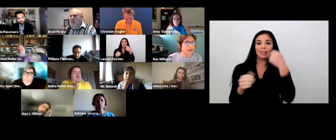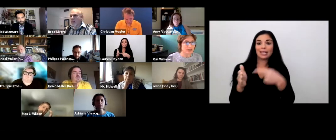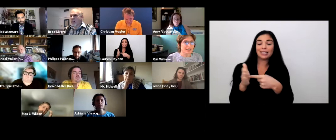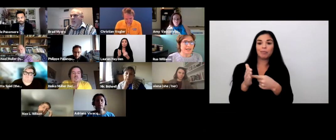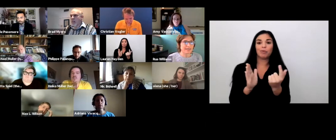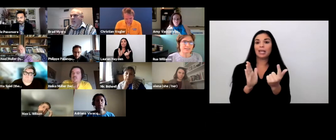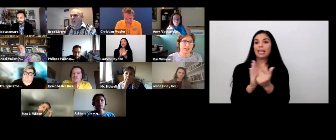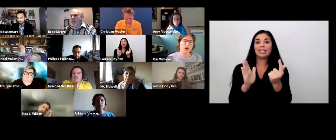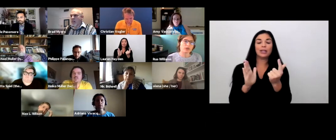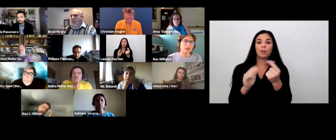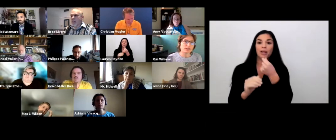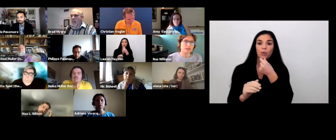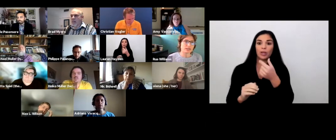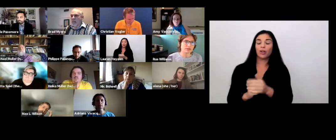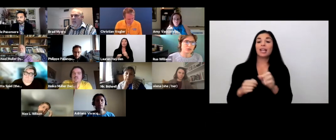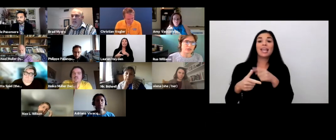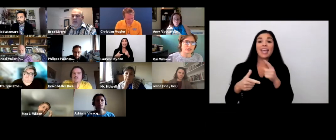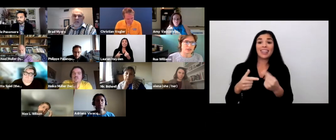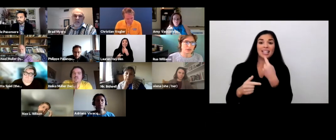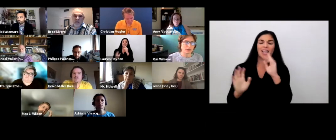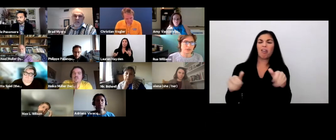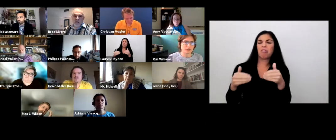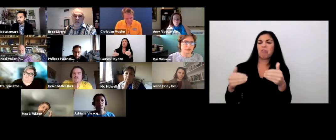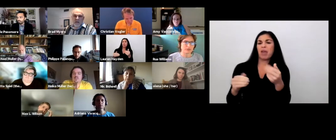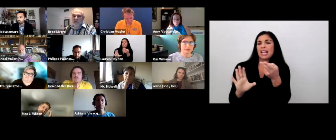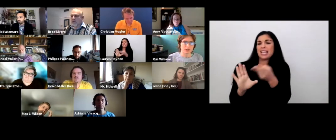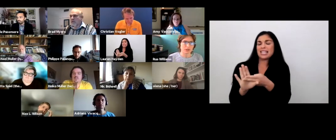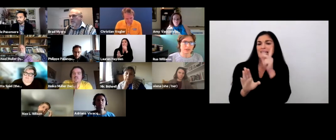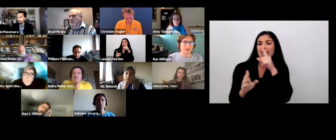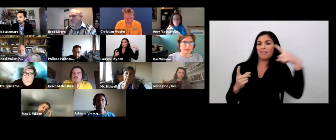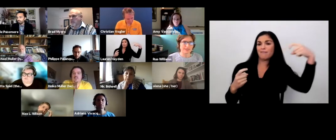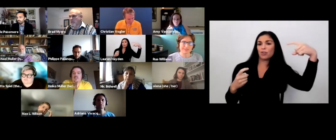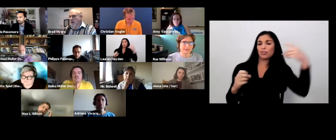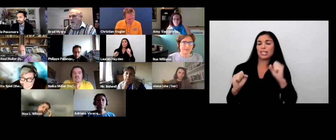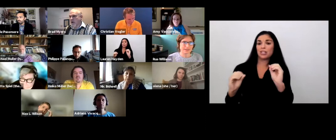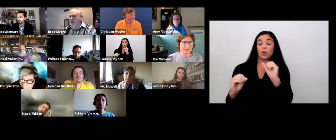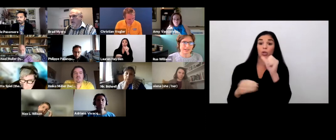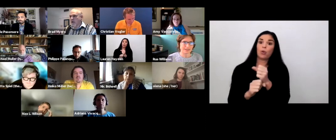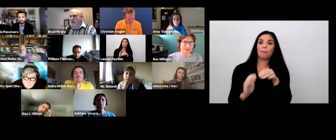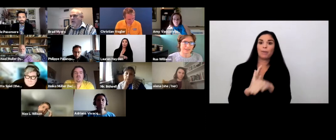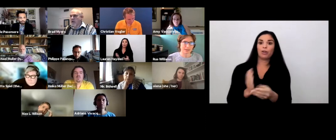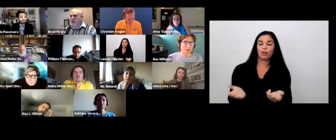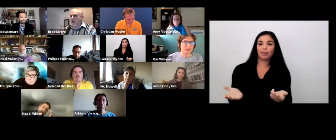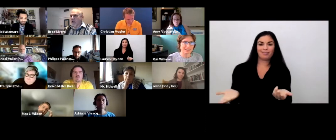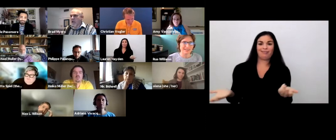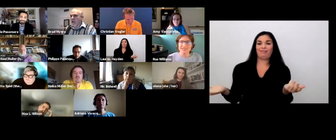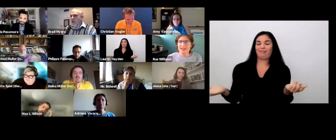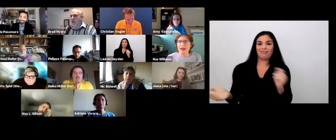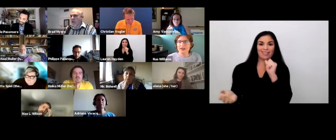queer, and then say, oh, well, you can just attend virtually so that you don't get murdered. That's